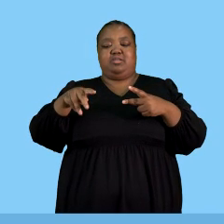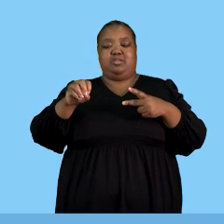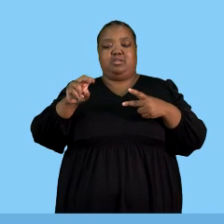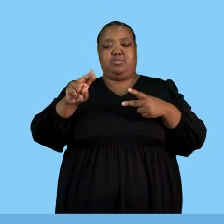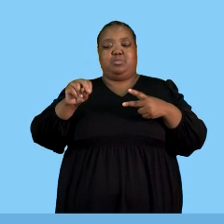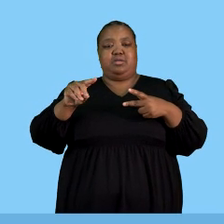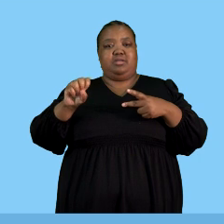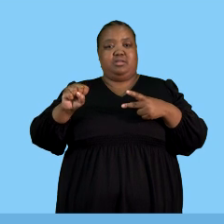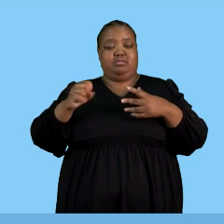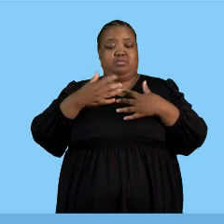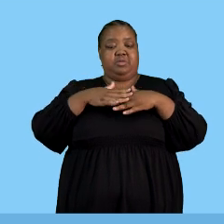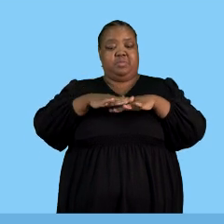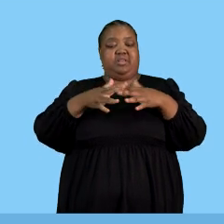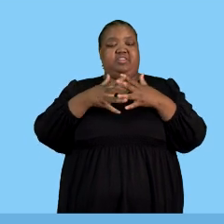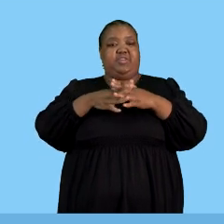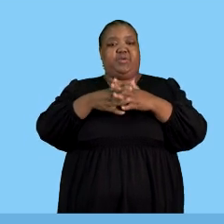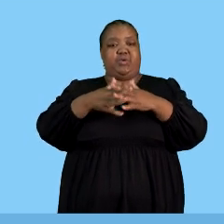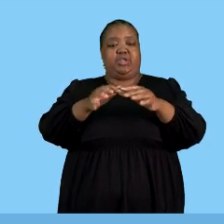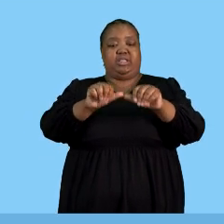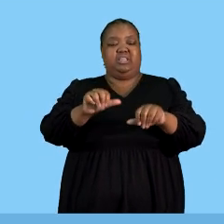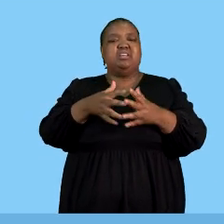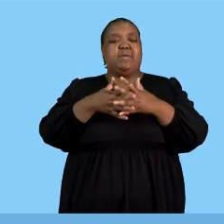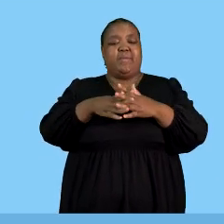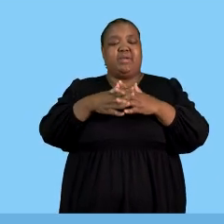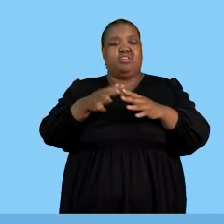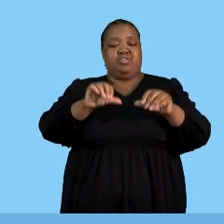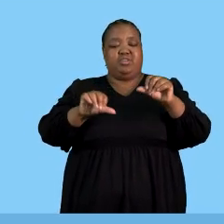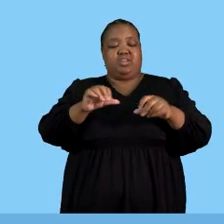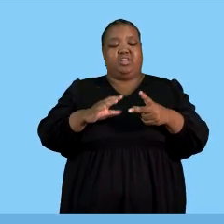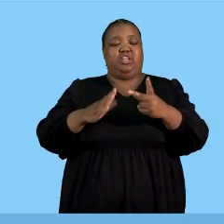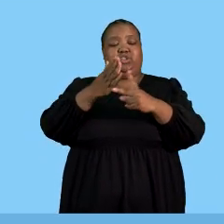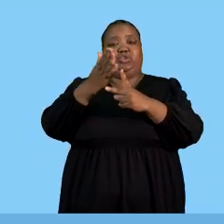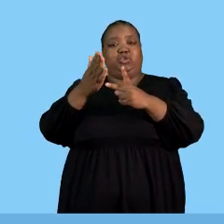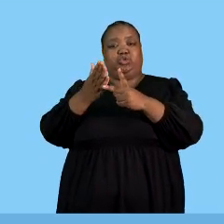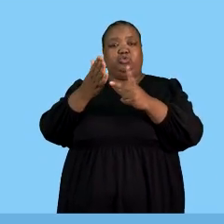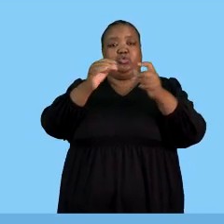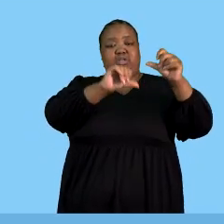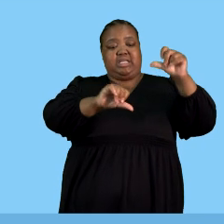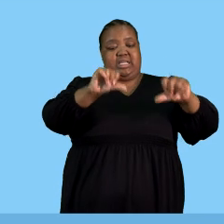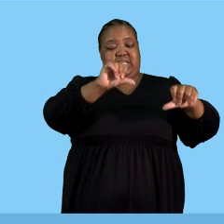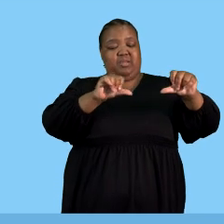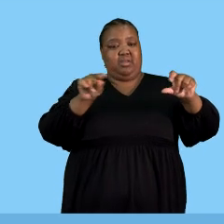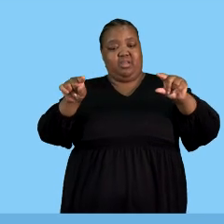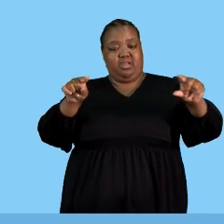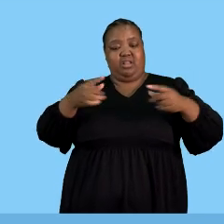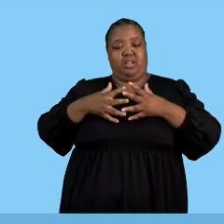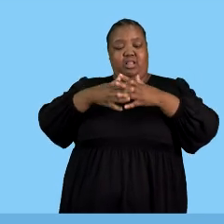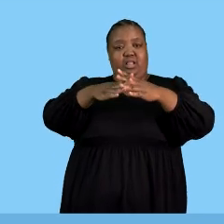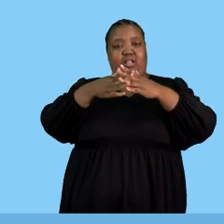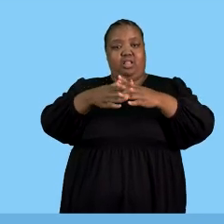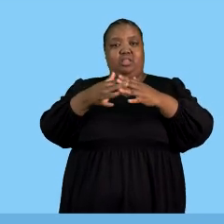looking at mixtures. A mixture is made up of two or more substances that are mixed together and they're also in the same